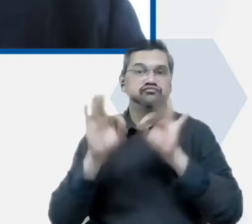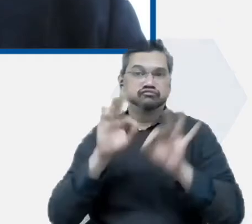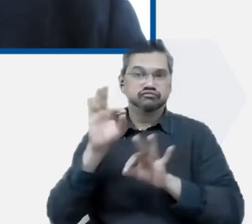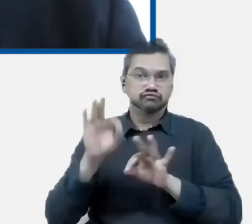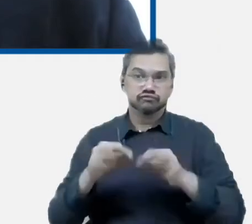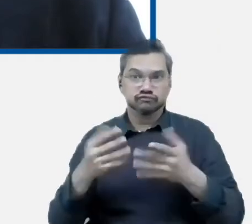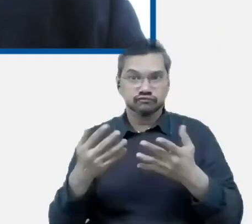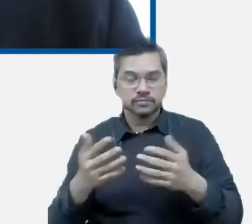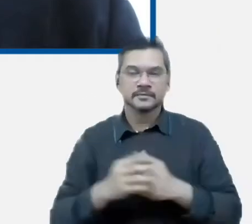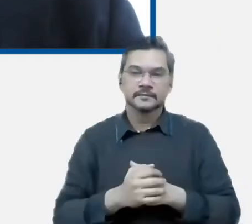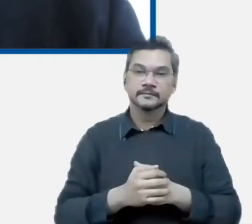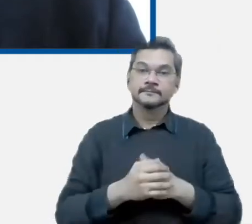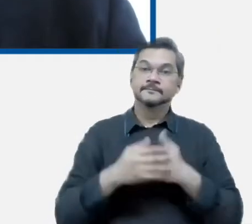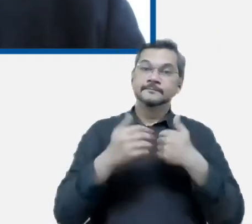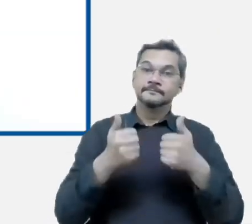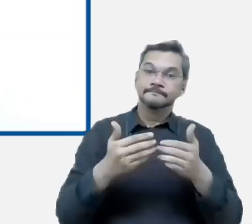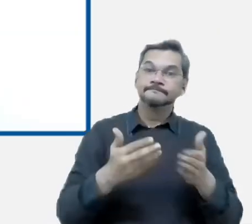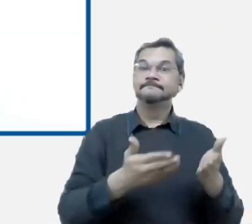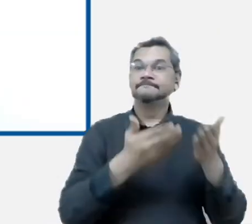Ahmed. Thank you.